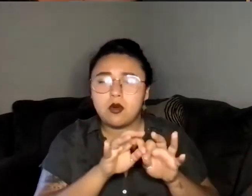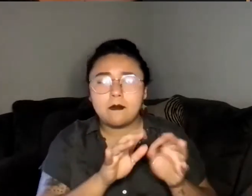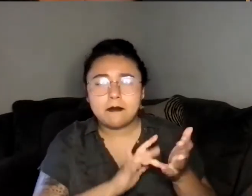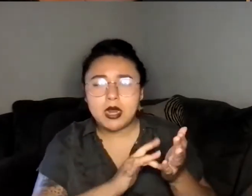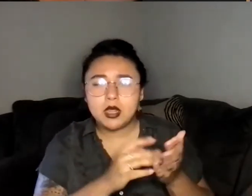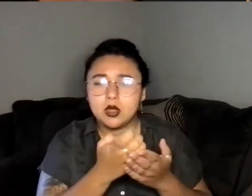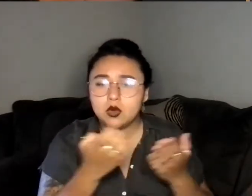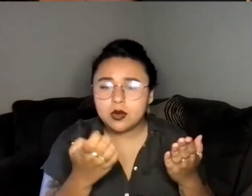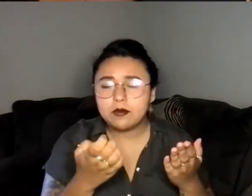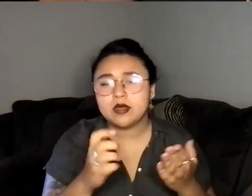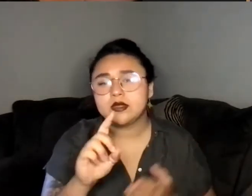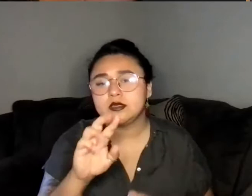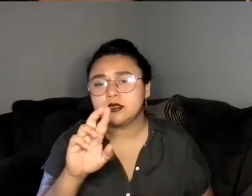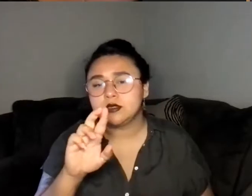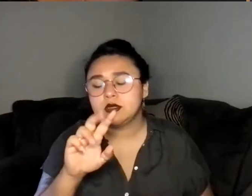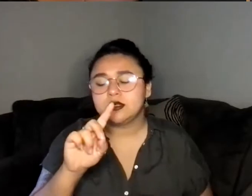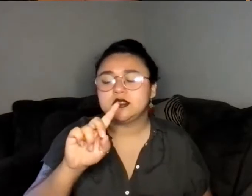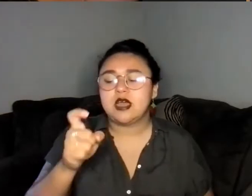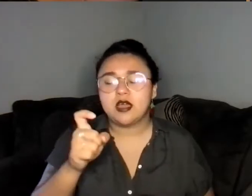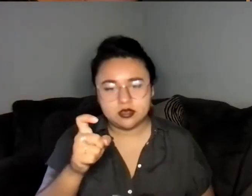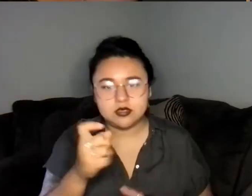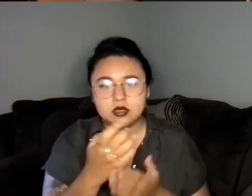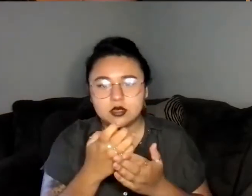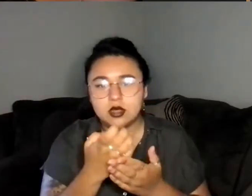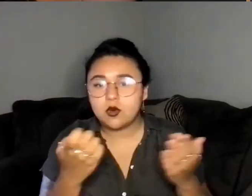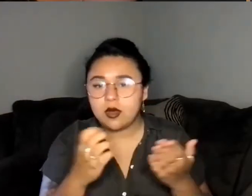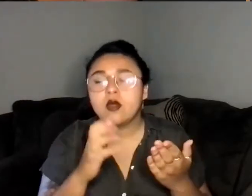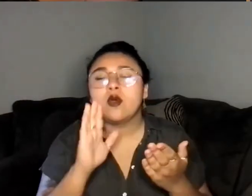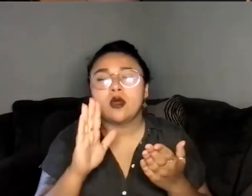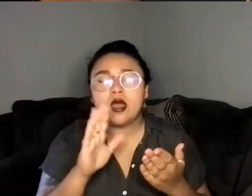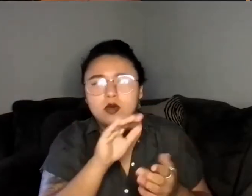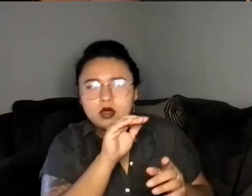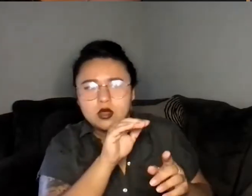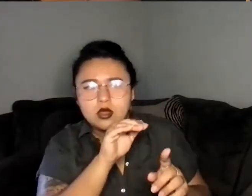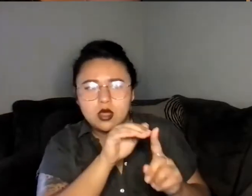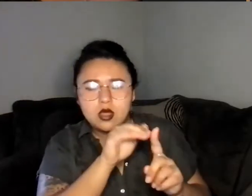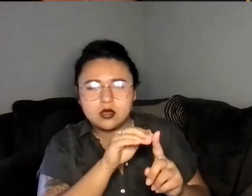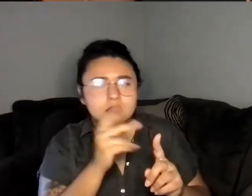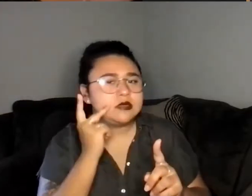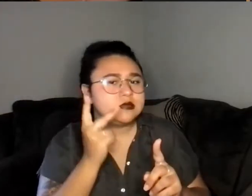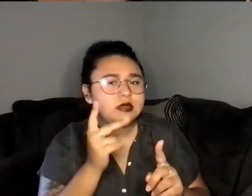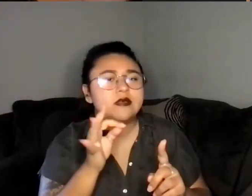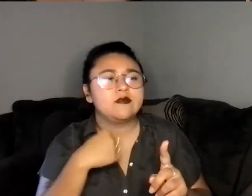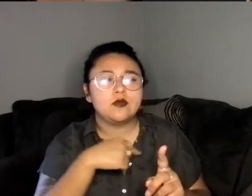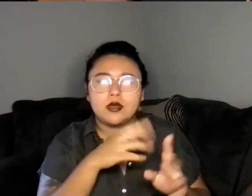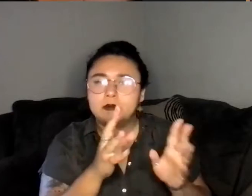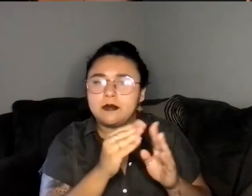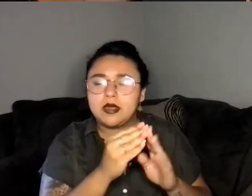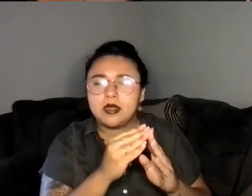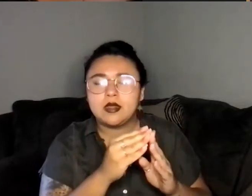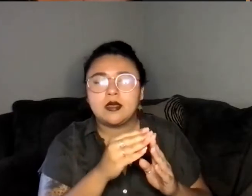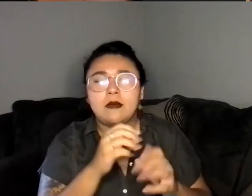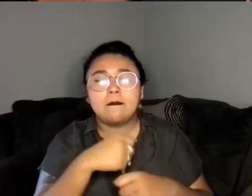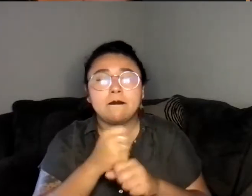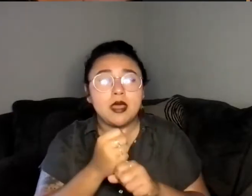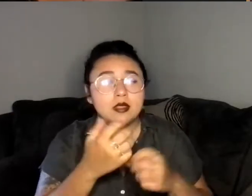equipment that would be accessible to all bodies. But we sort of had to take a break from that when